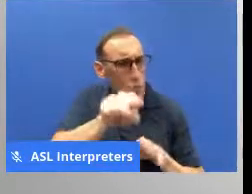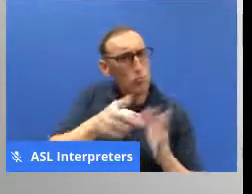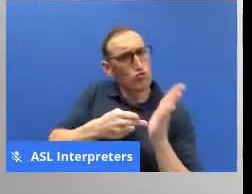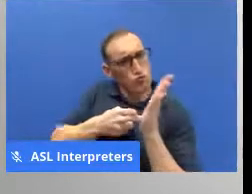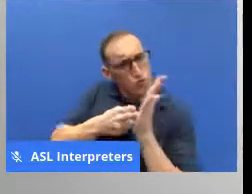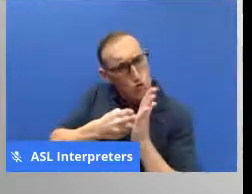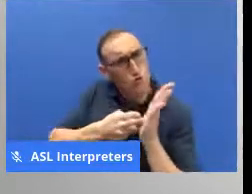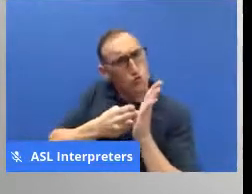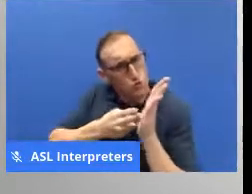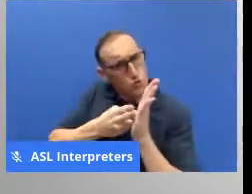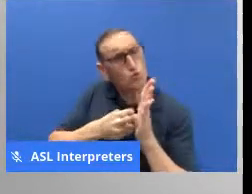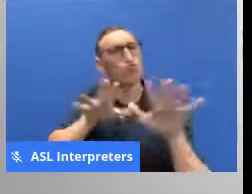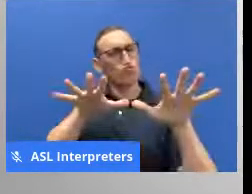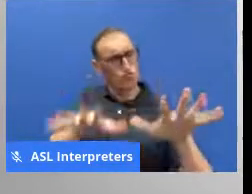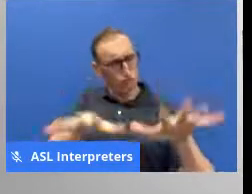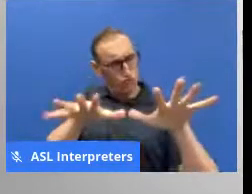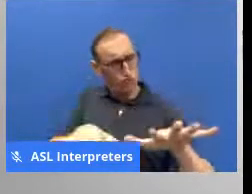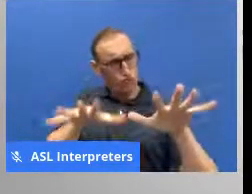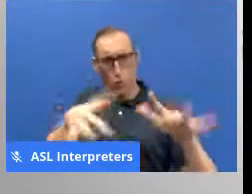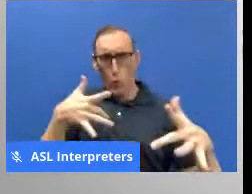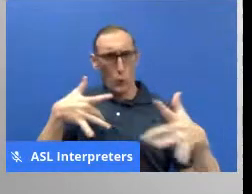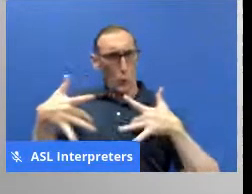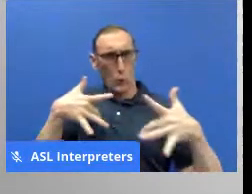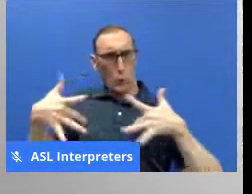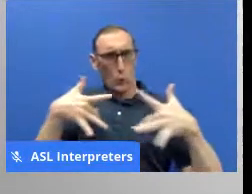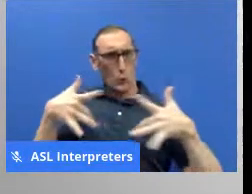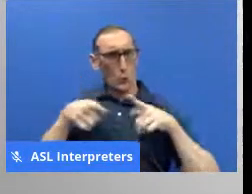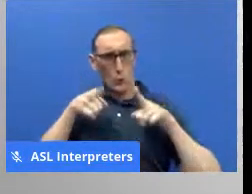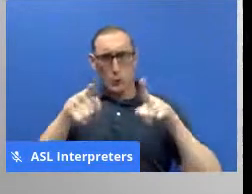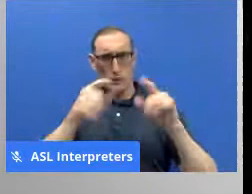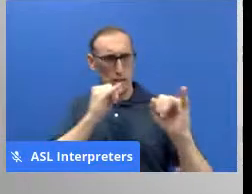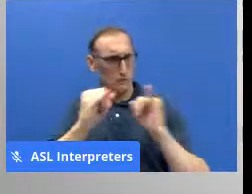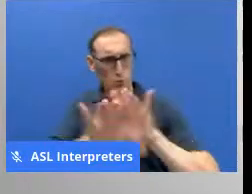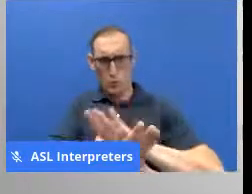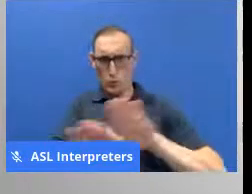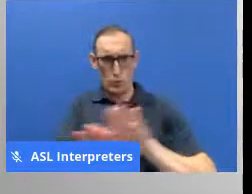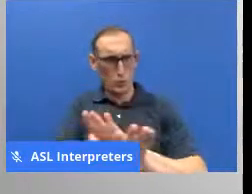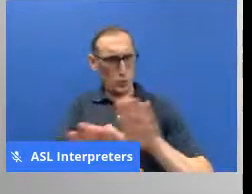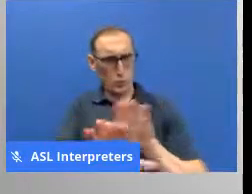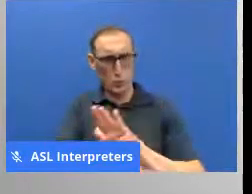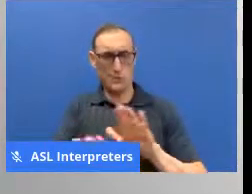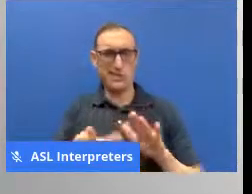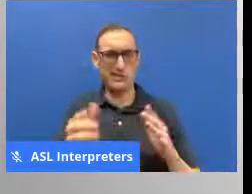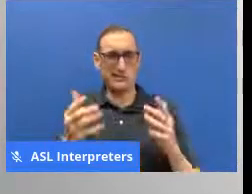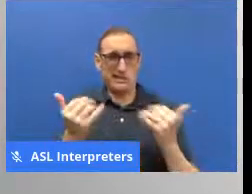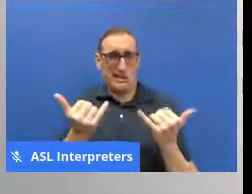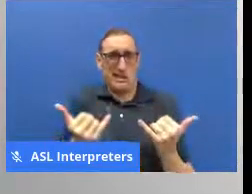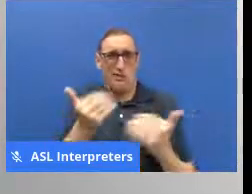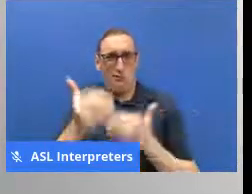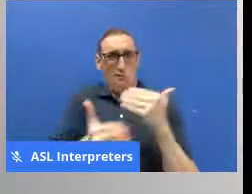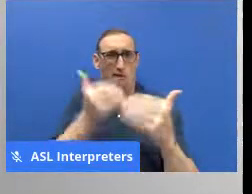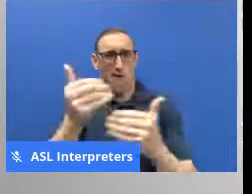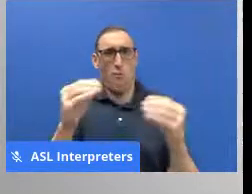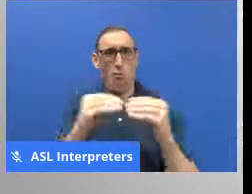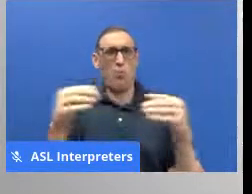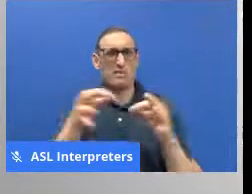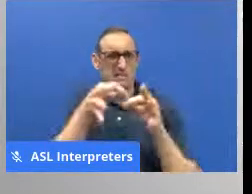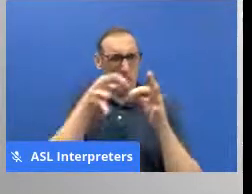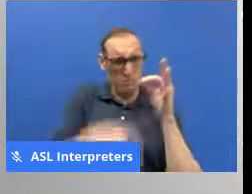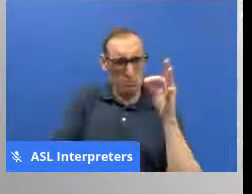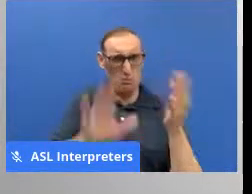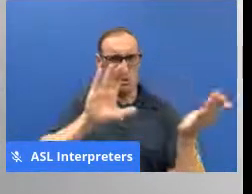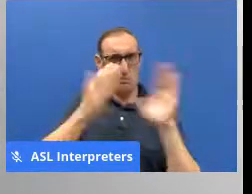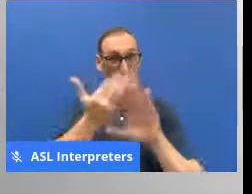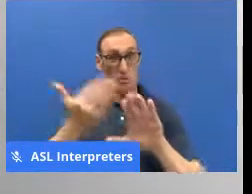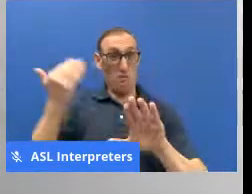relax. I think it's a time to relax. I think this is a much simpler process than what we went through back when the special